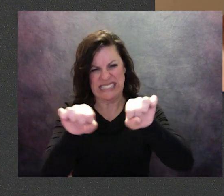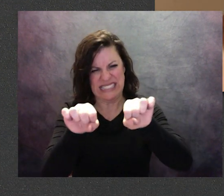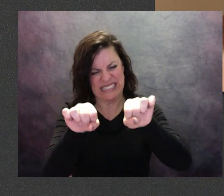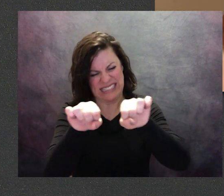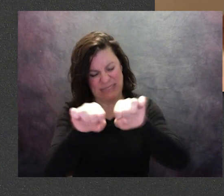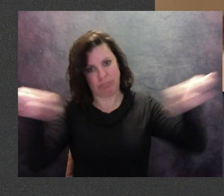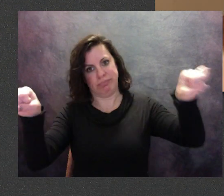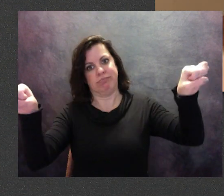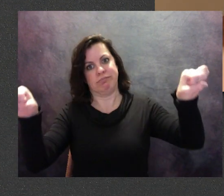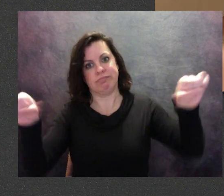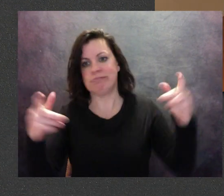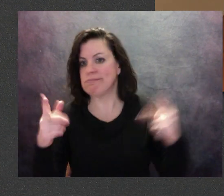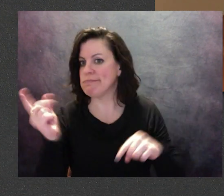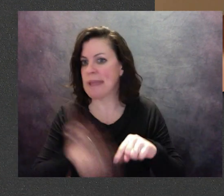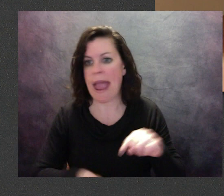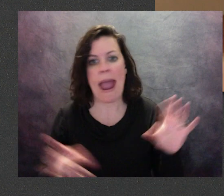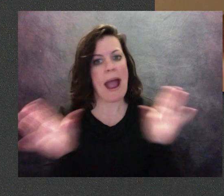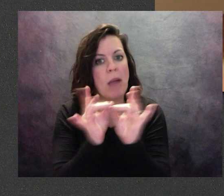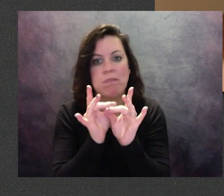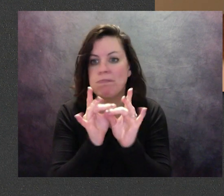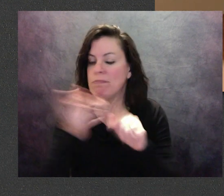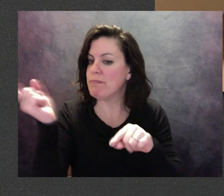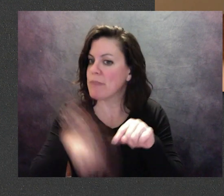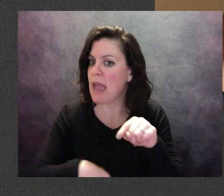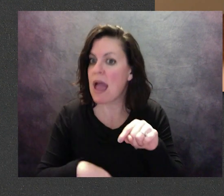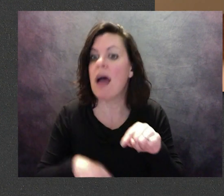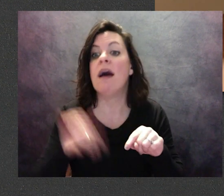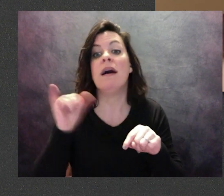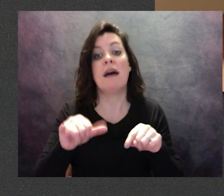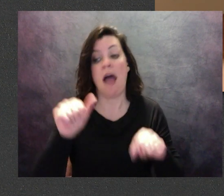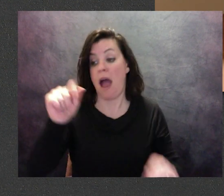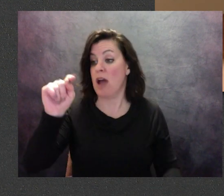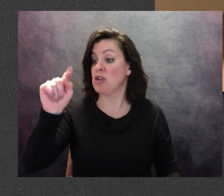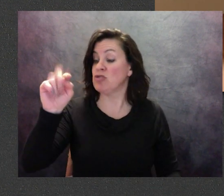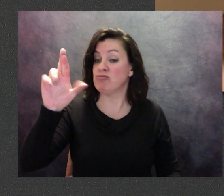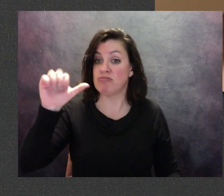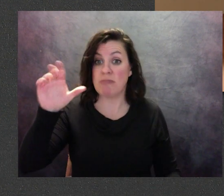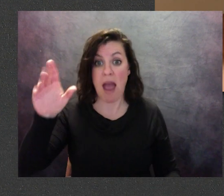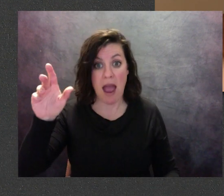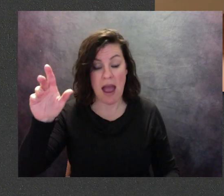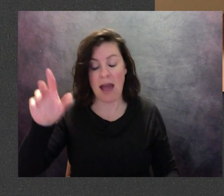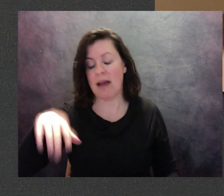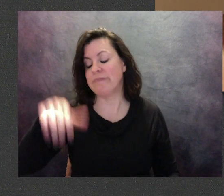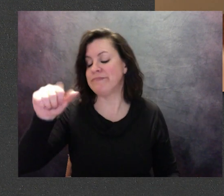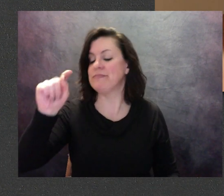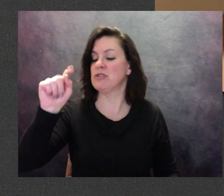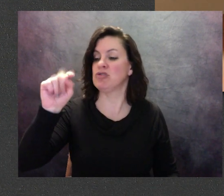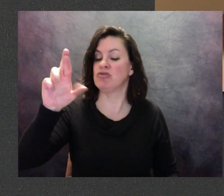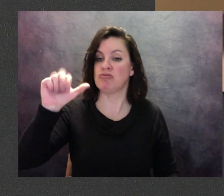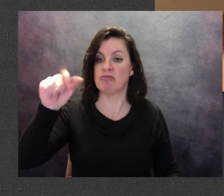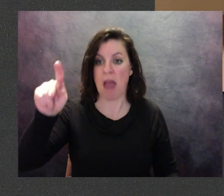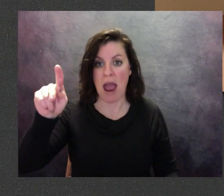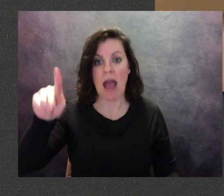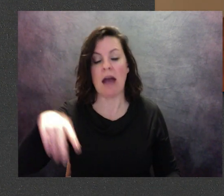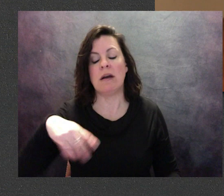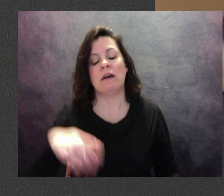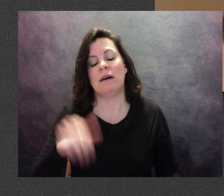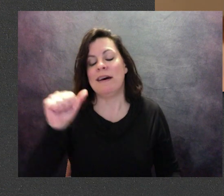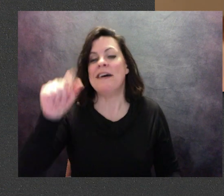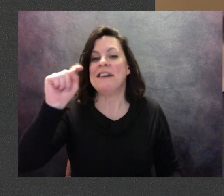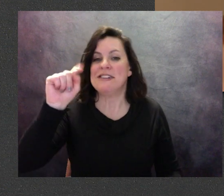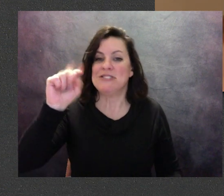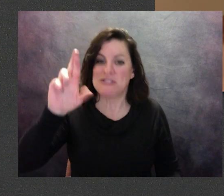and attract. Put your hands up against your body. That's attract. Ready?